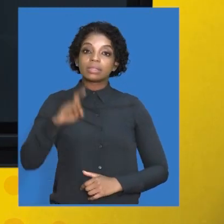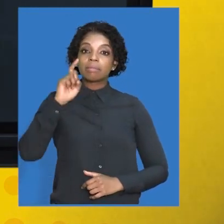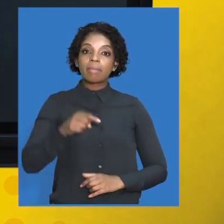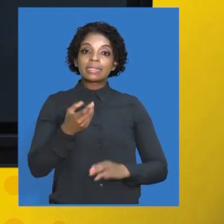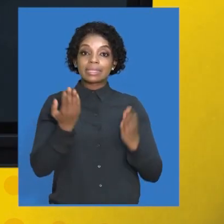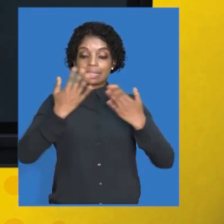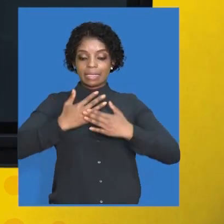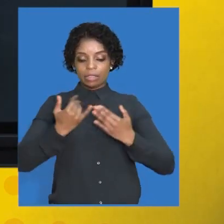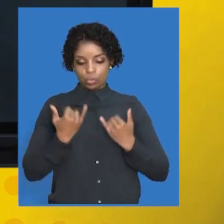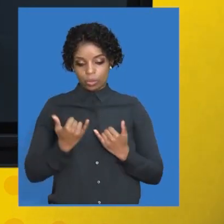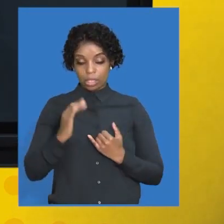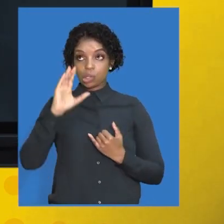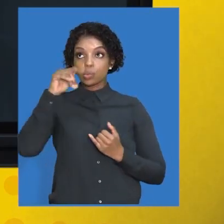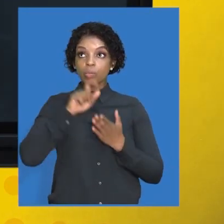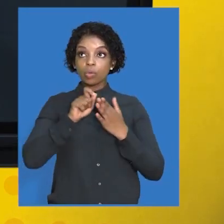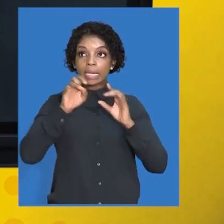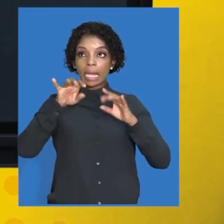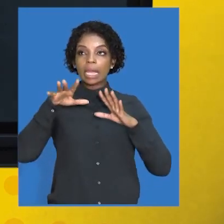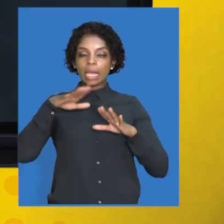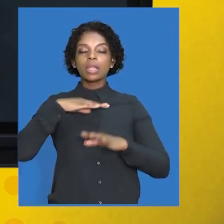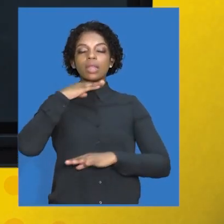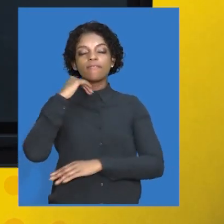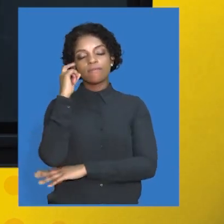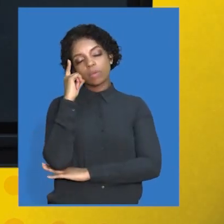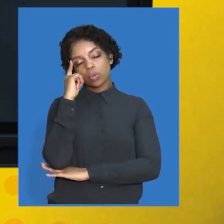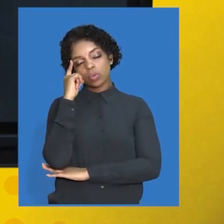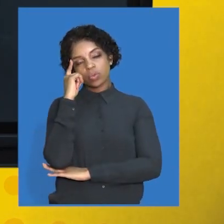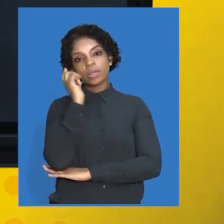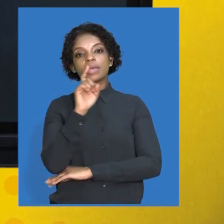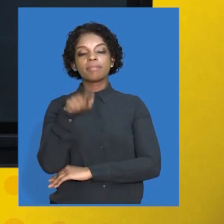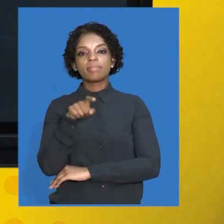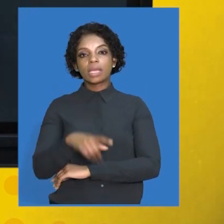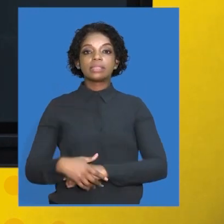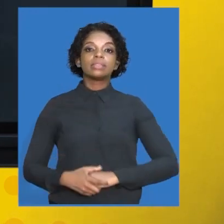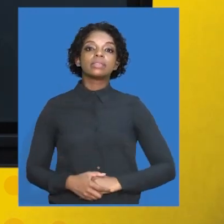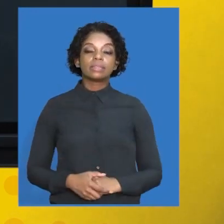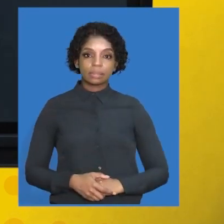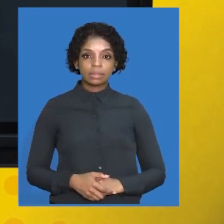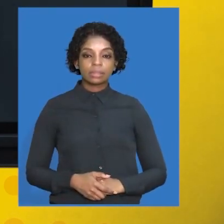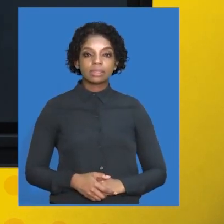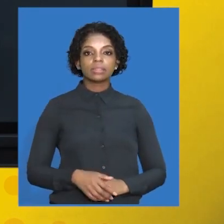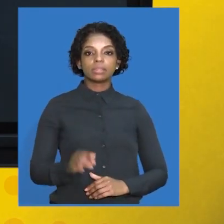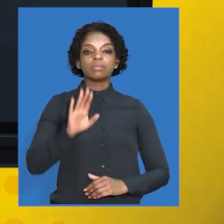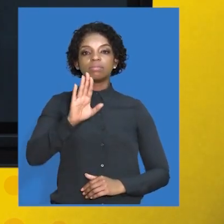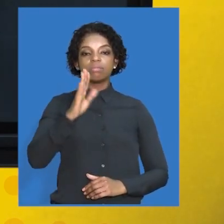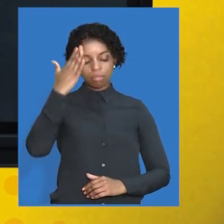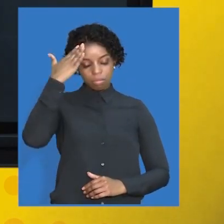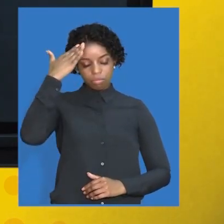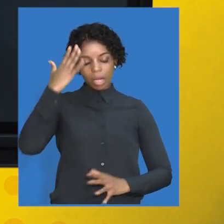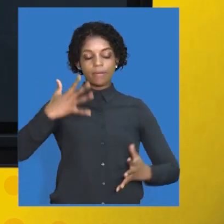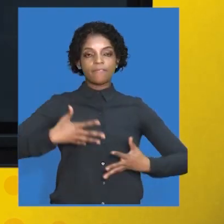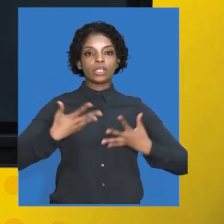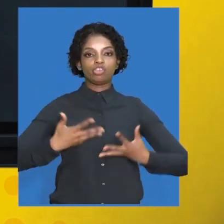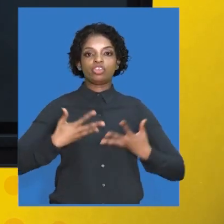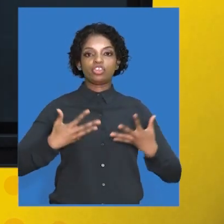early. You've got enough sleep. You've caught up on sleep in case you've missed out on some sleep, so that your brain is fresh